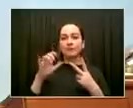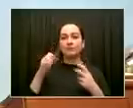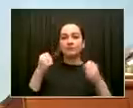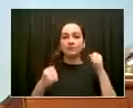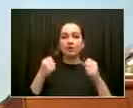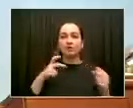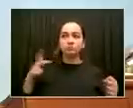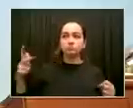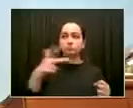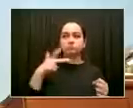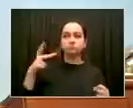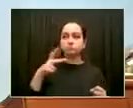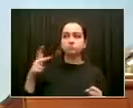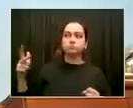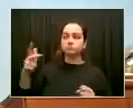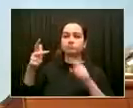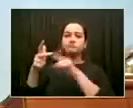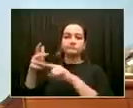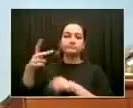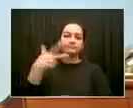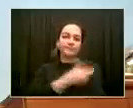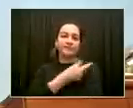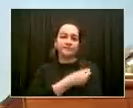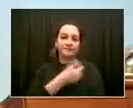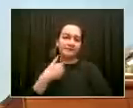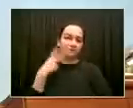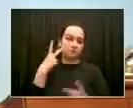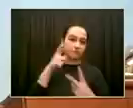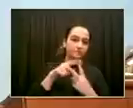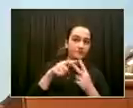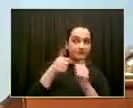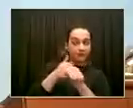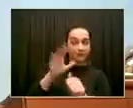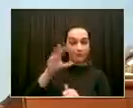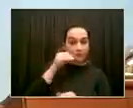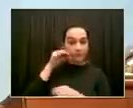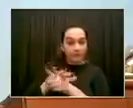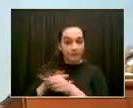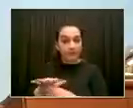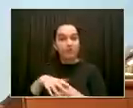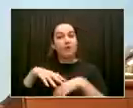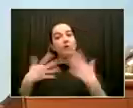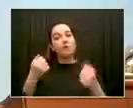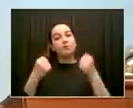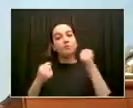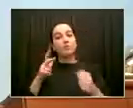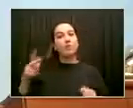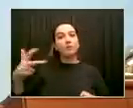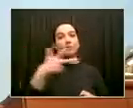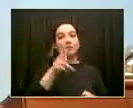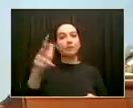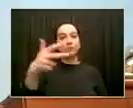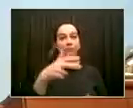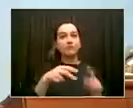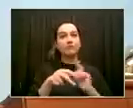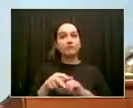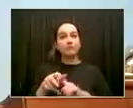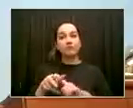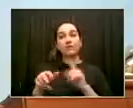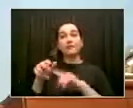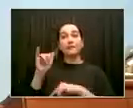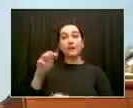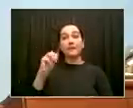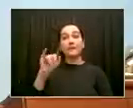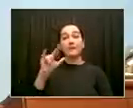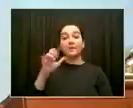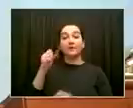move forward, we'll certainly advertise more and more how any of these homebound folks can get in touch with us and ensure